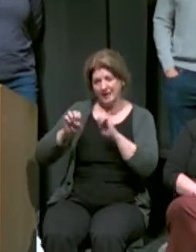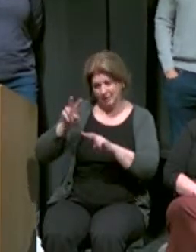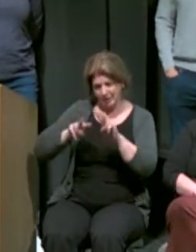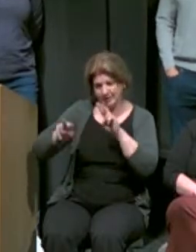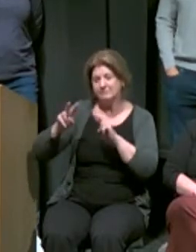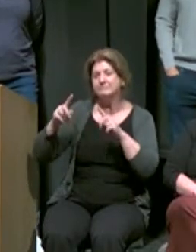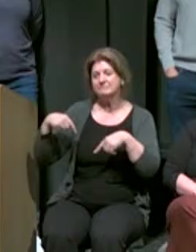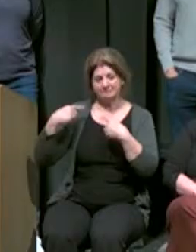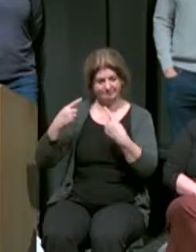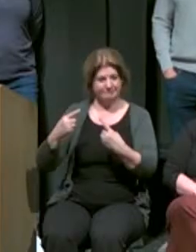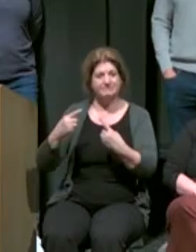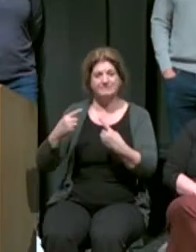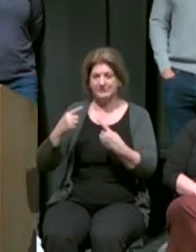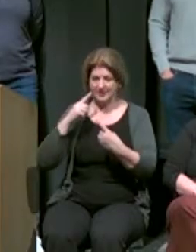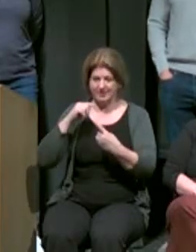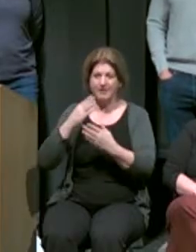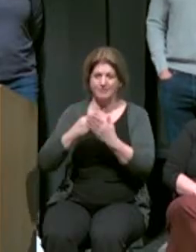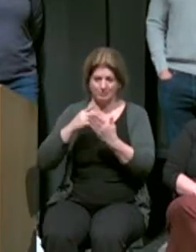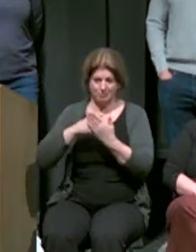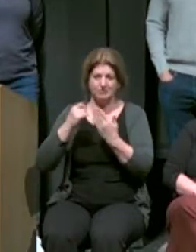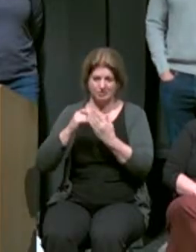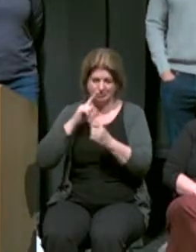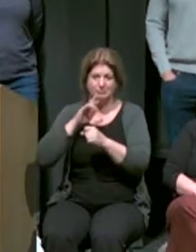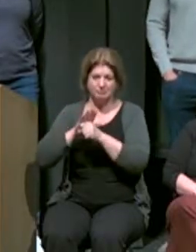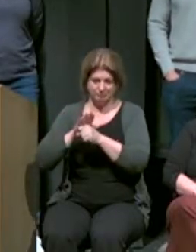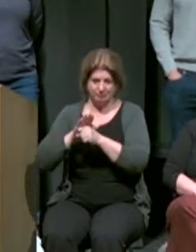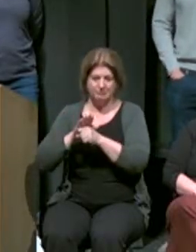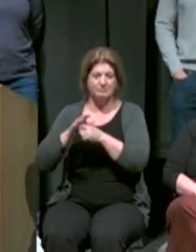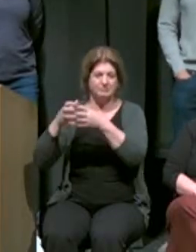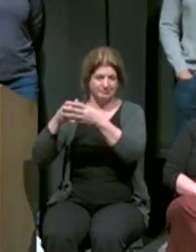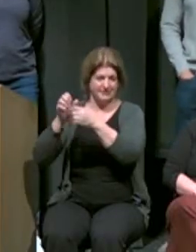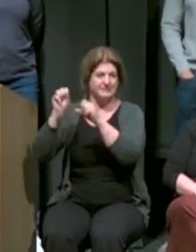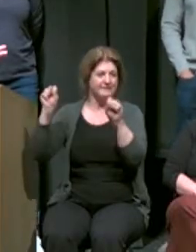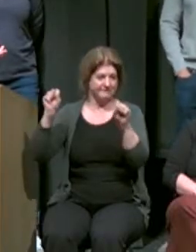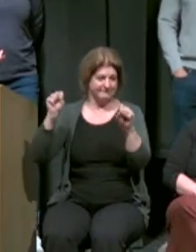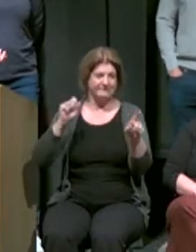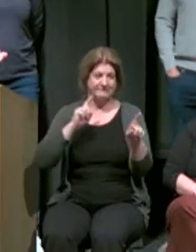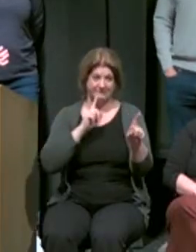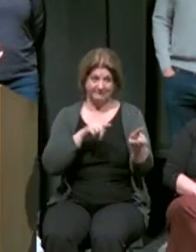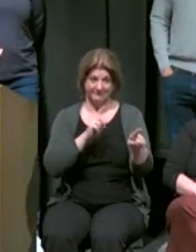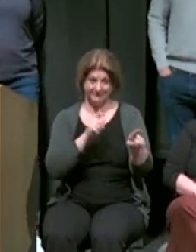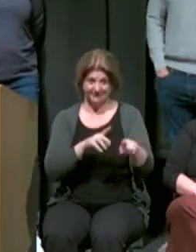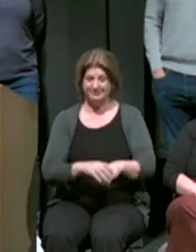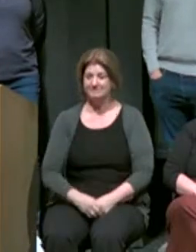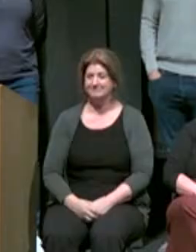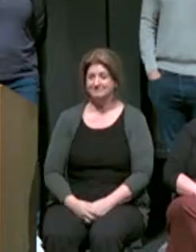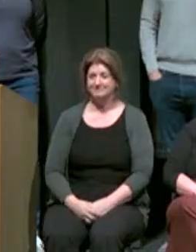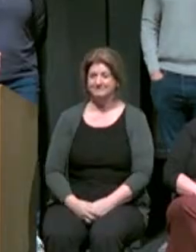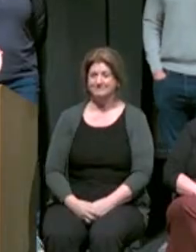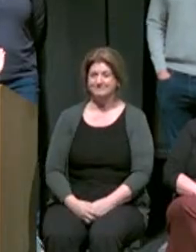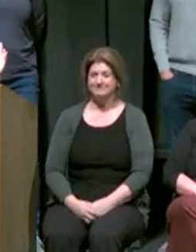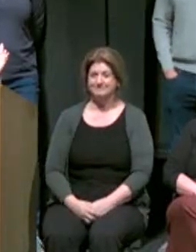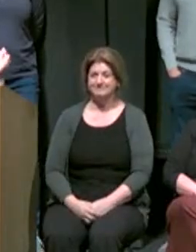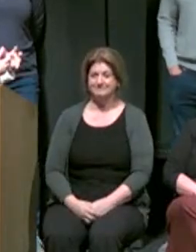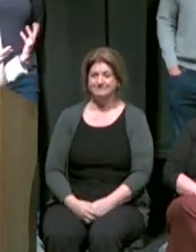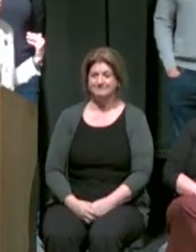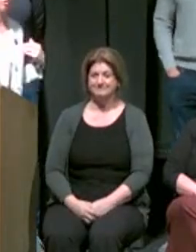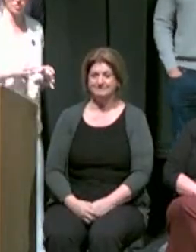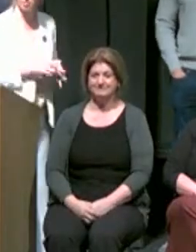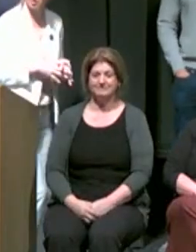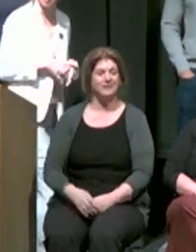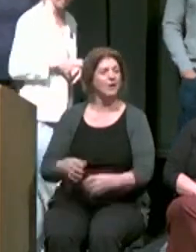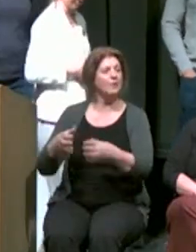evaluating in this current phase of the project to ensure that it is remaining safe. And I don't know if you have anything else. Can I- oh, I have to go. Oh,